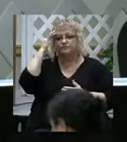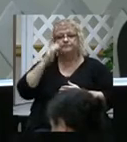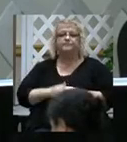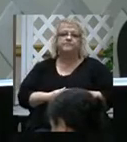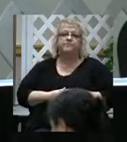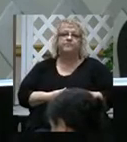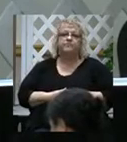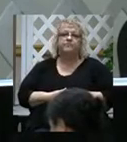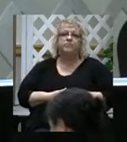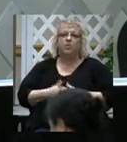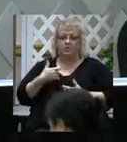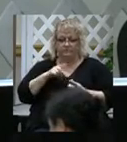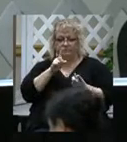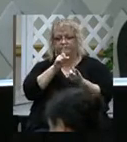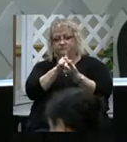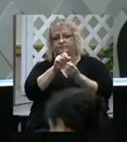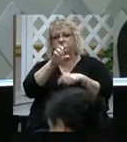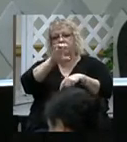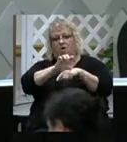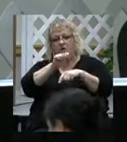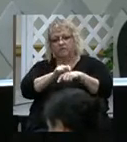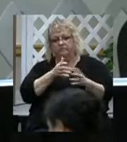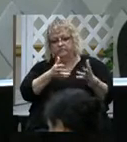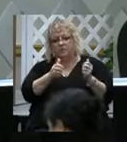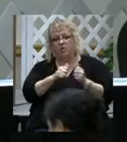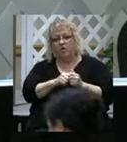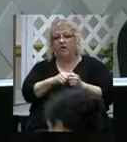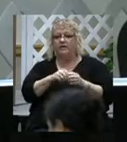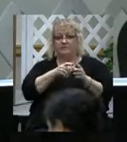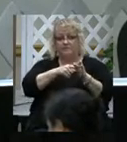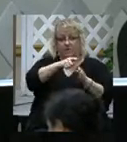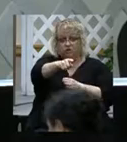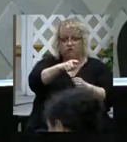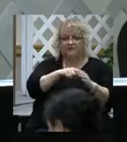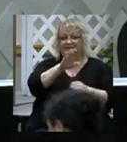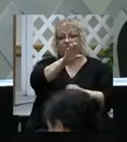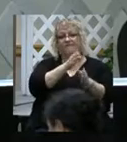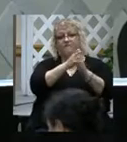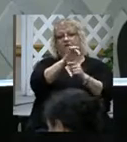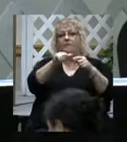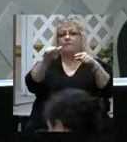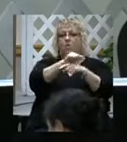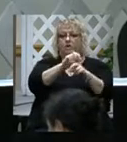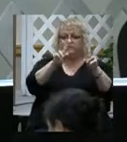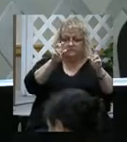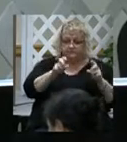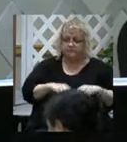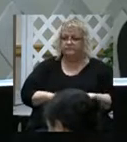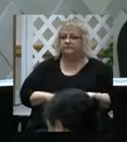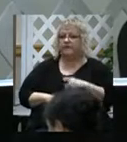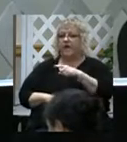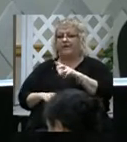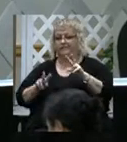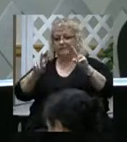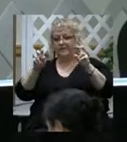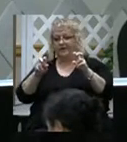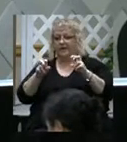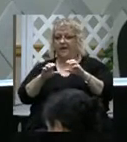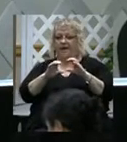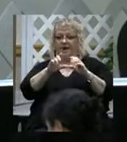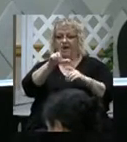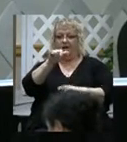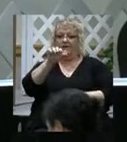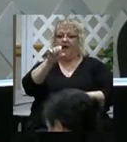We consulted with specialists in related fields of practice. There was an analysis of class specifications